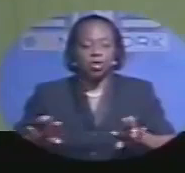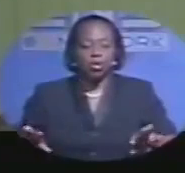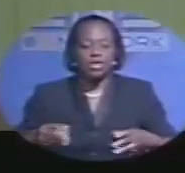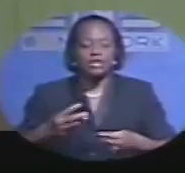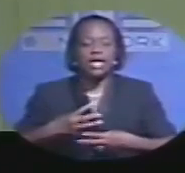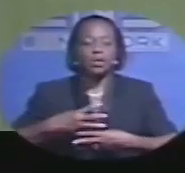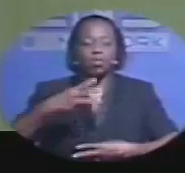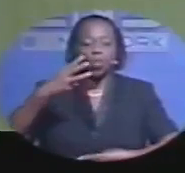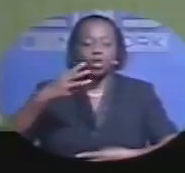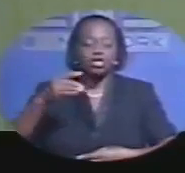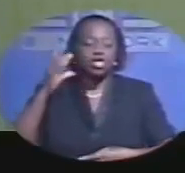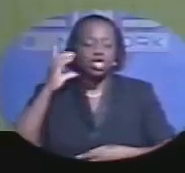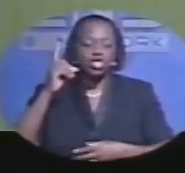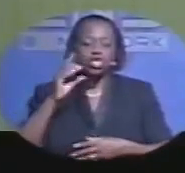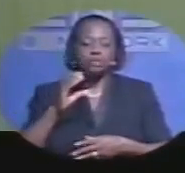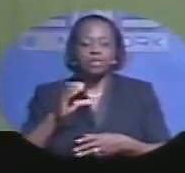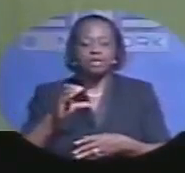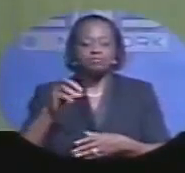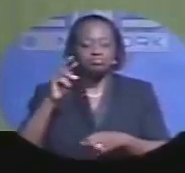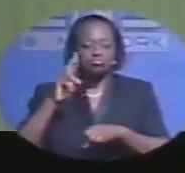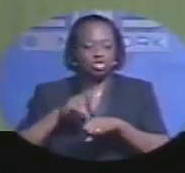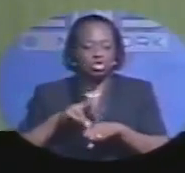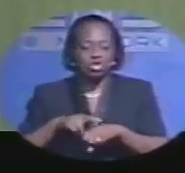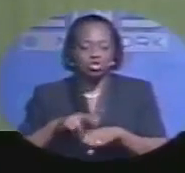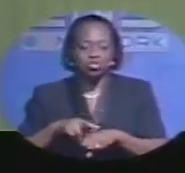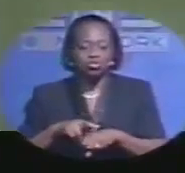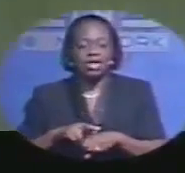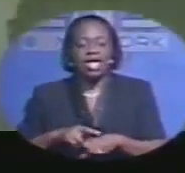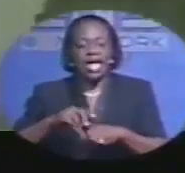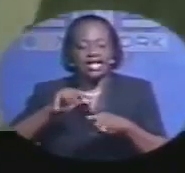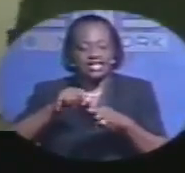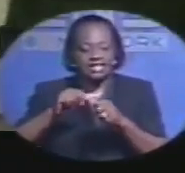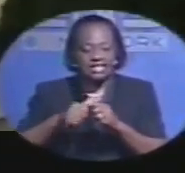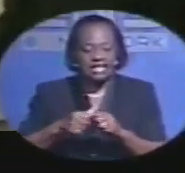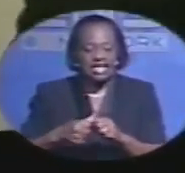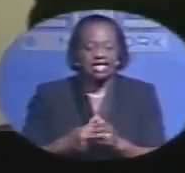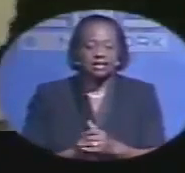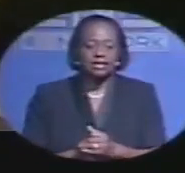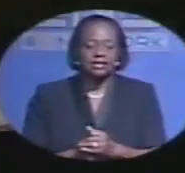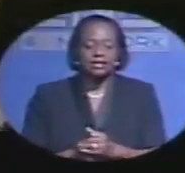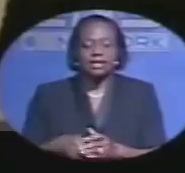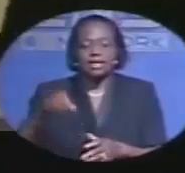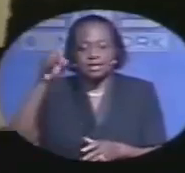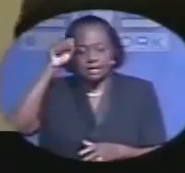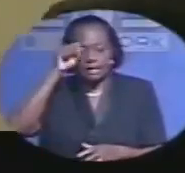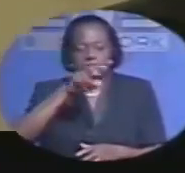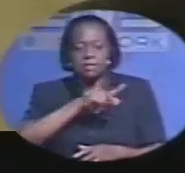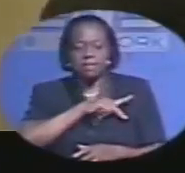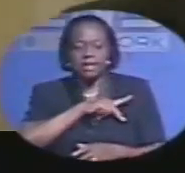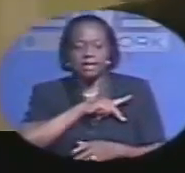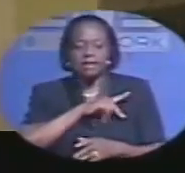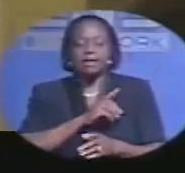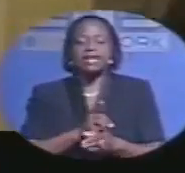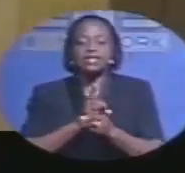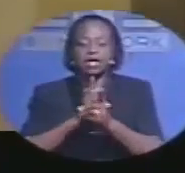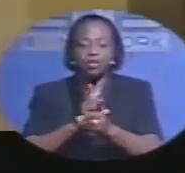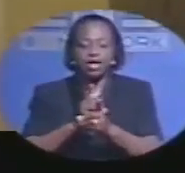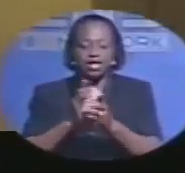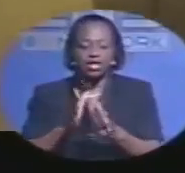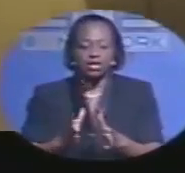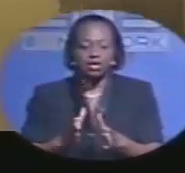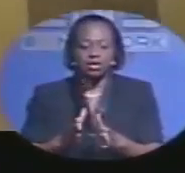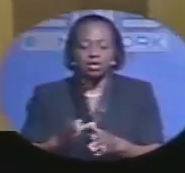should be sealed so that you're not going to get any contaminants going into it. Simeon Pinder, Director of Agriculture, focused on